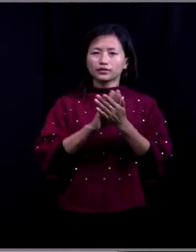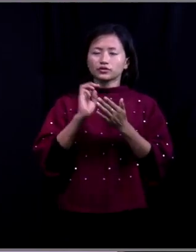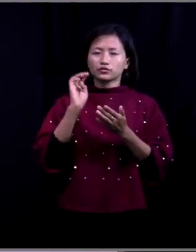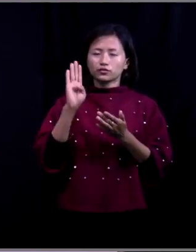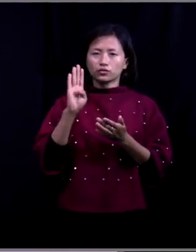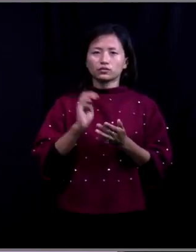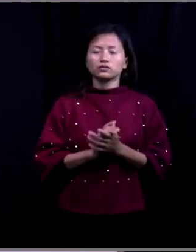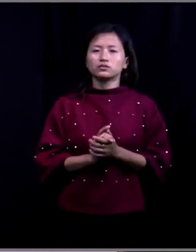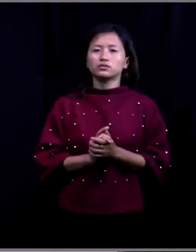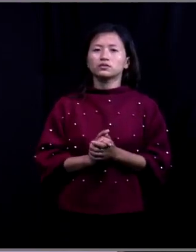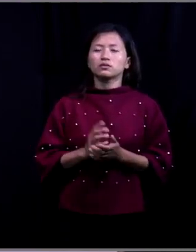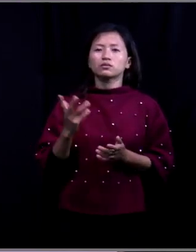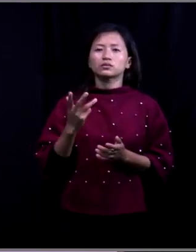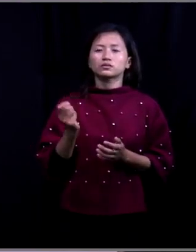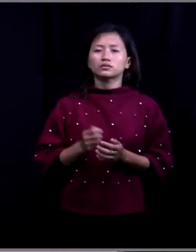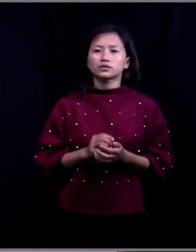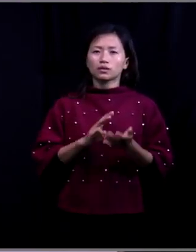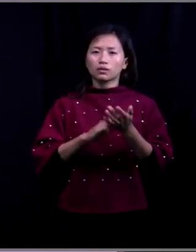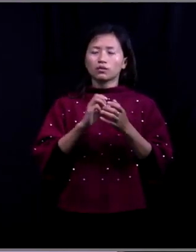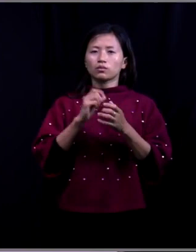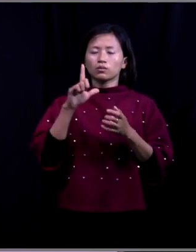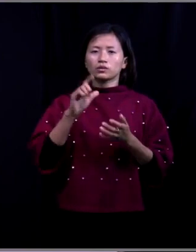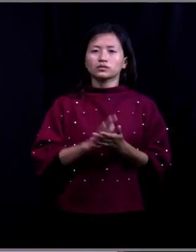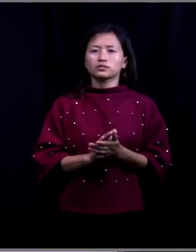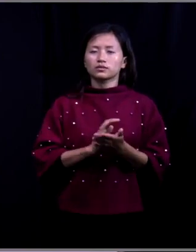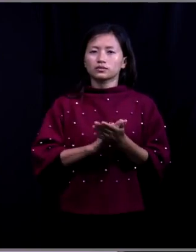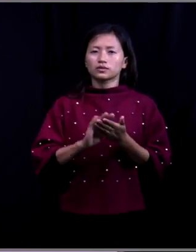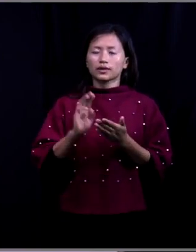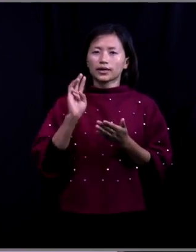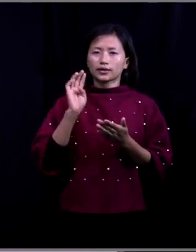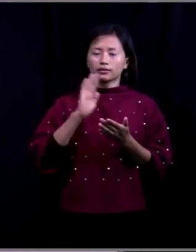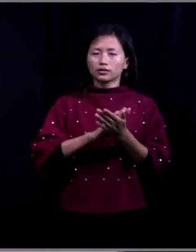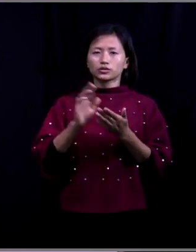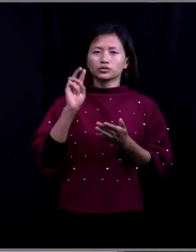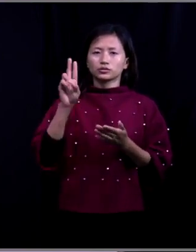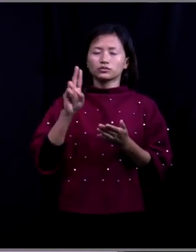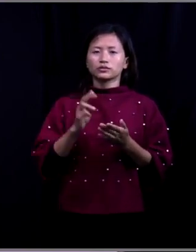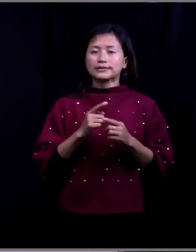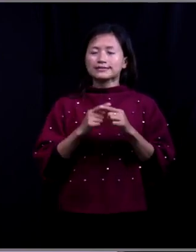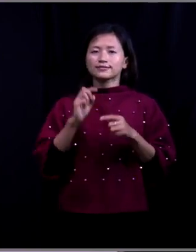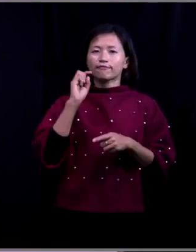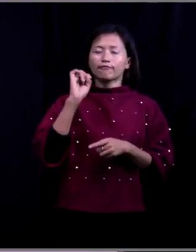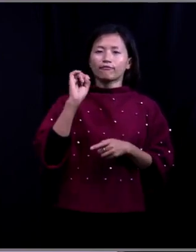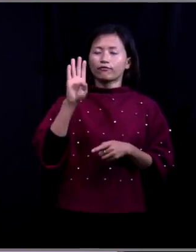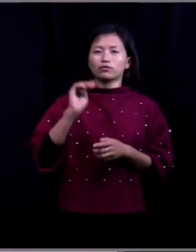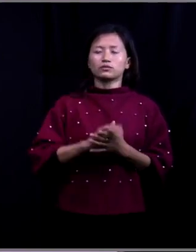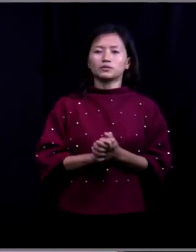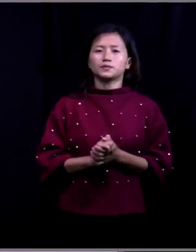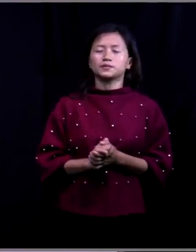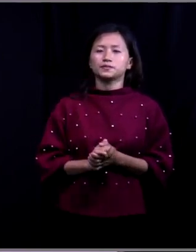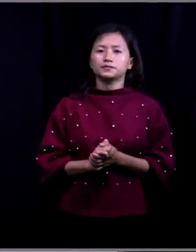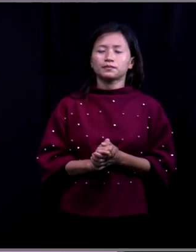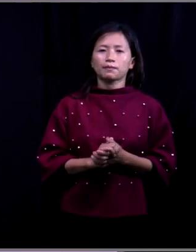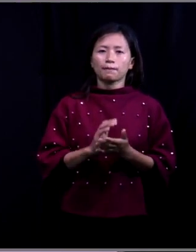what will be the molecular mass of this H2SO4? Mass of